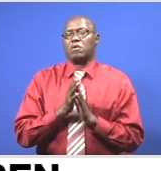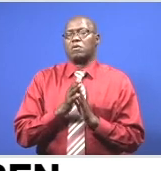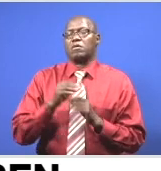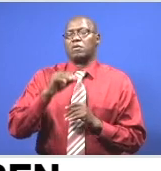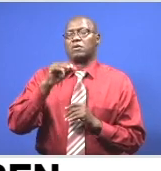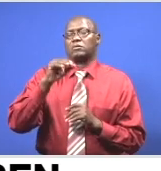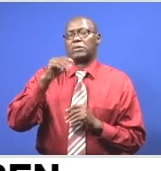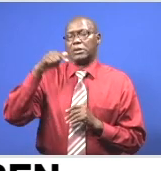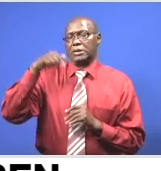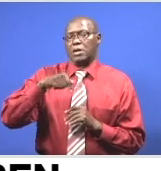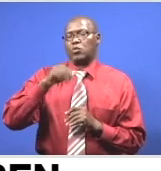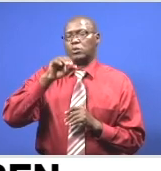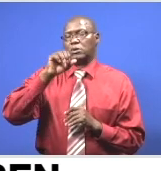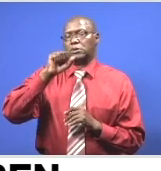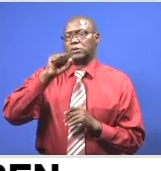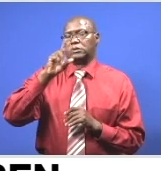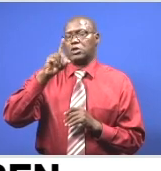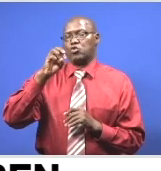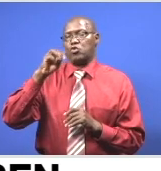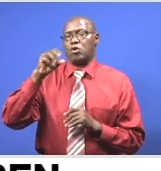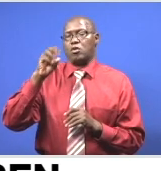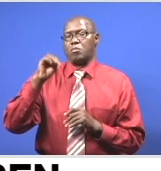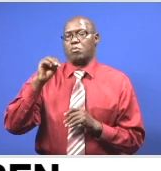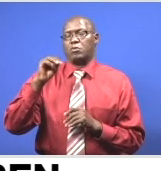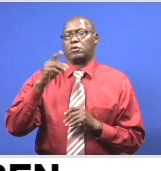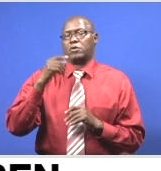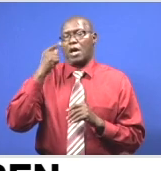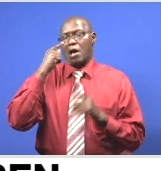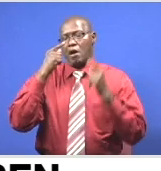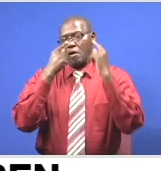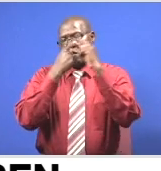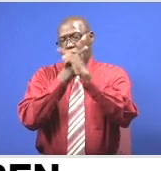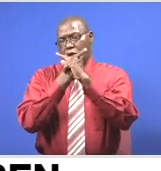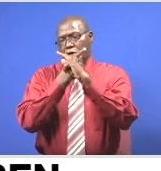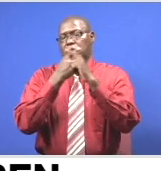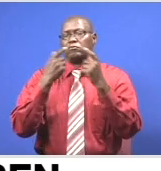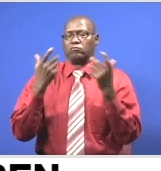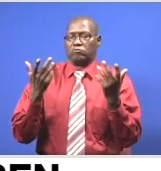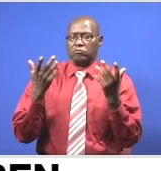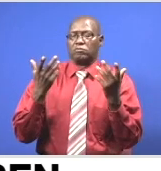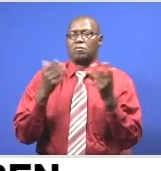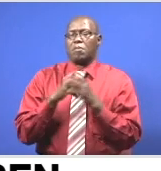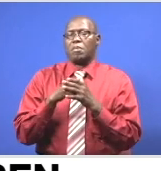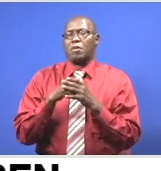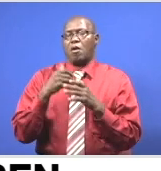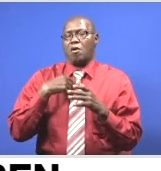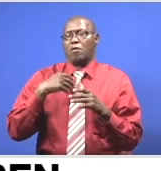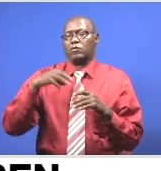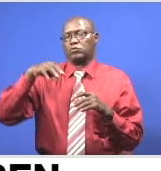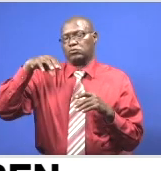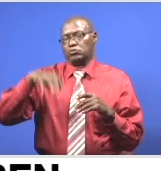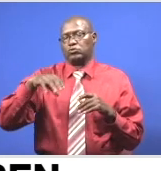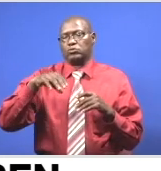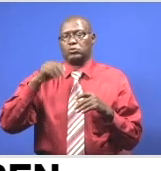physical features like flat face, slanted eyes, a single crease across the palm, short stature, small